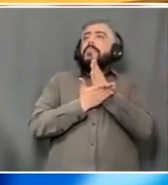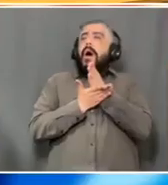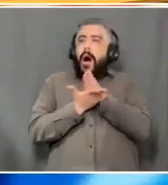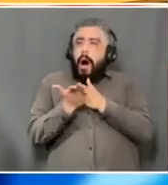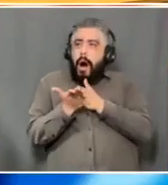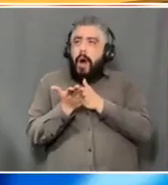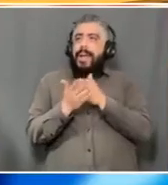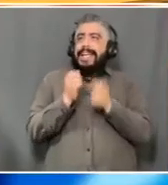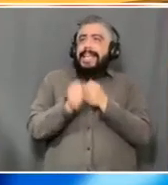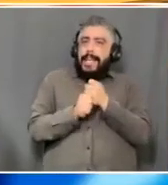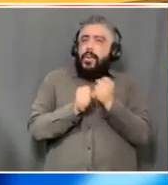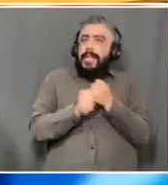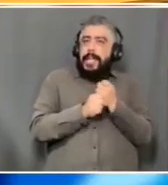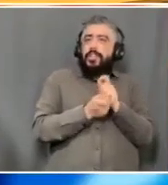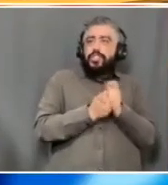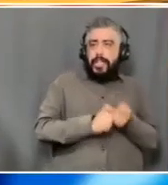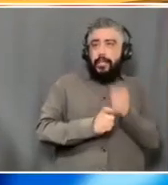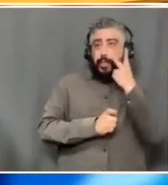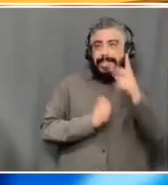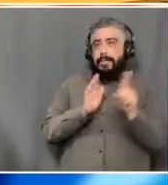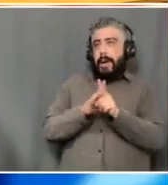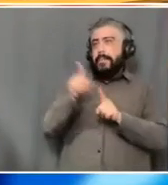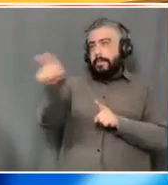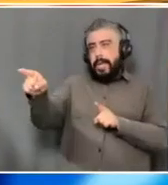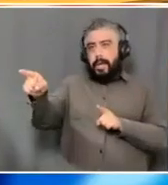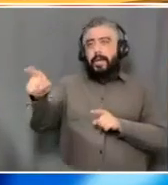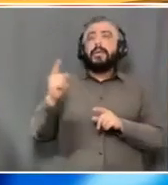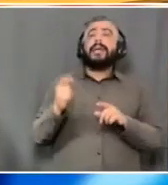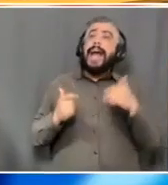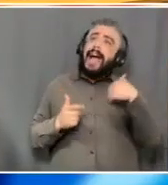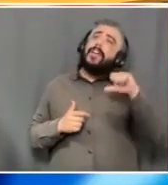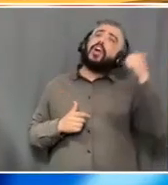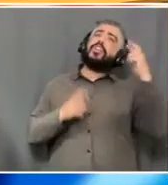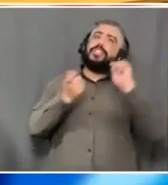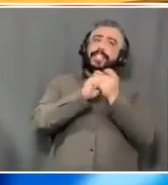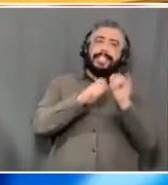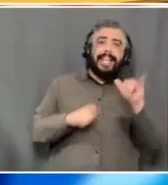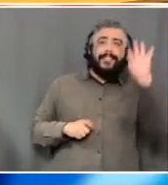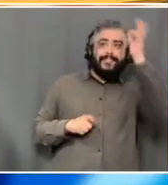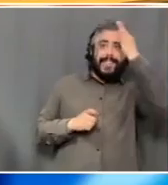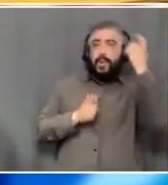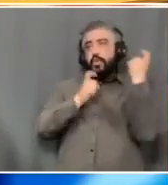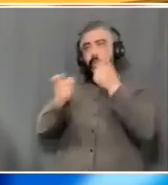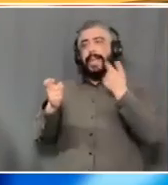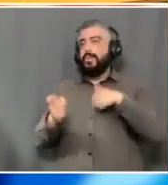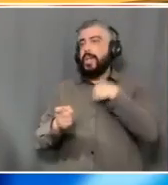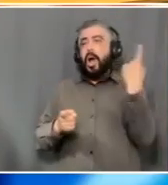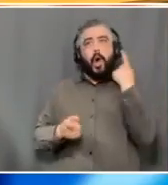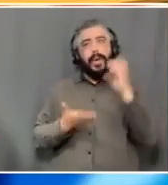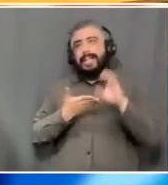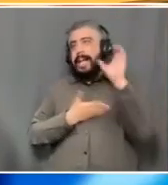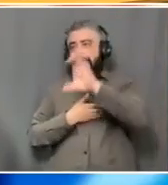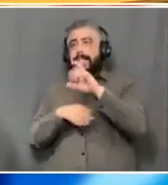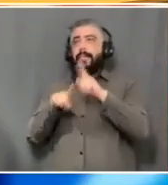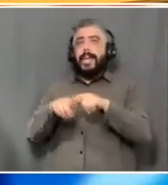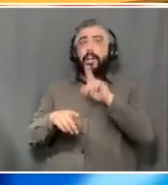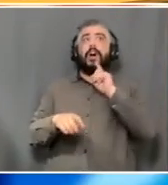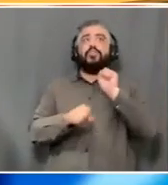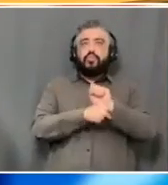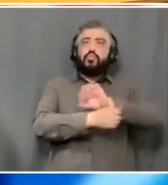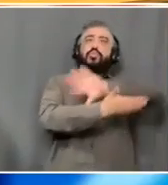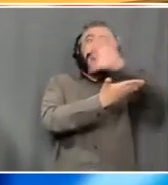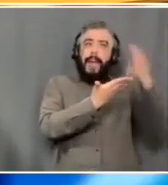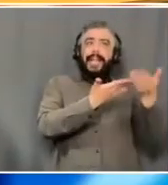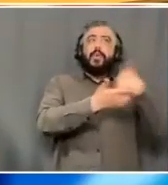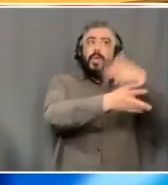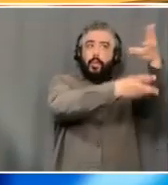year-over-year change that you see demonstrated here. There were other changes like federal grants that we always allocate based on the actual sums that we're going to receive, the